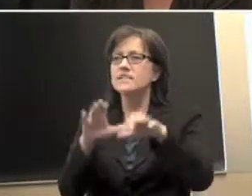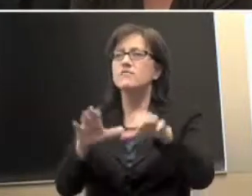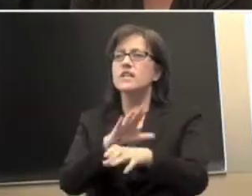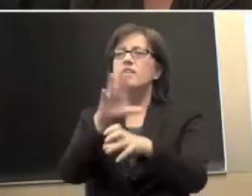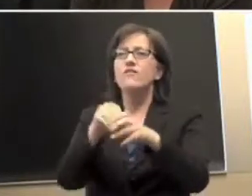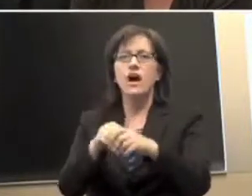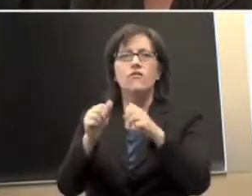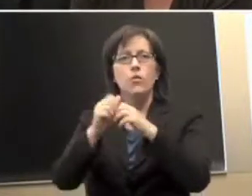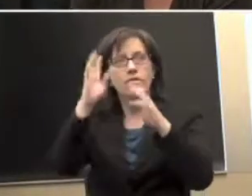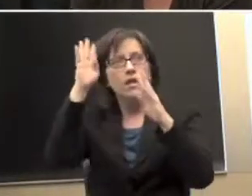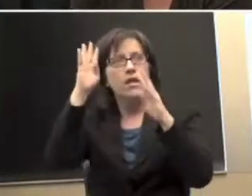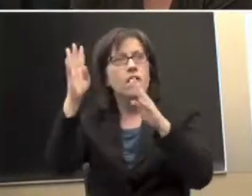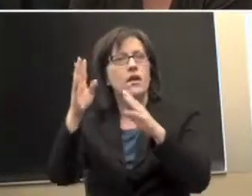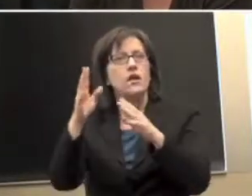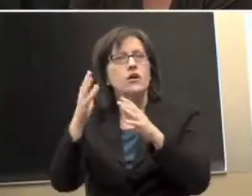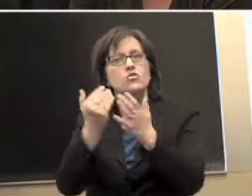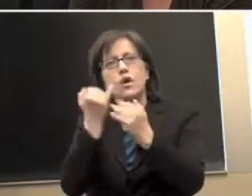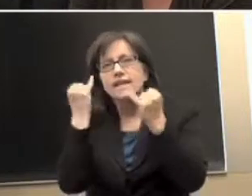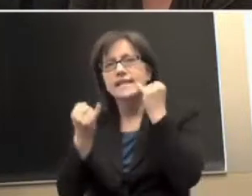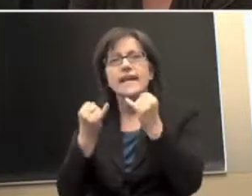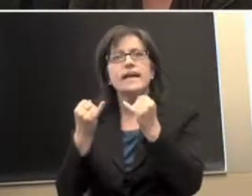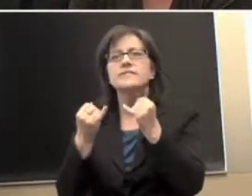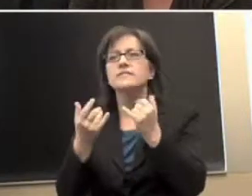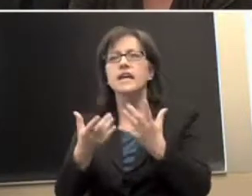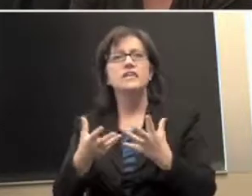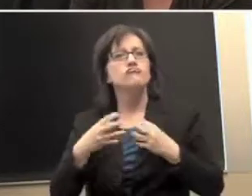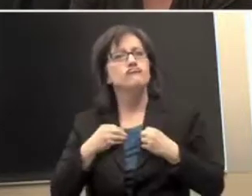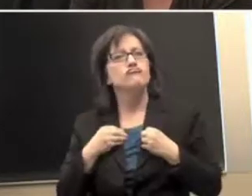these things and taking some investment with them.